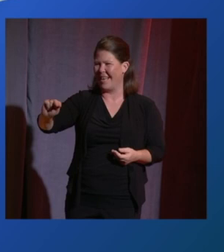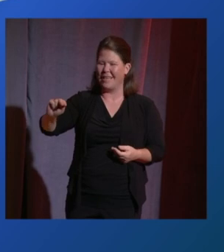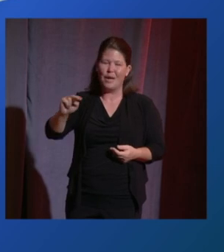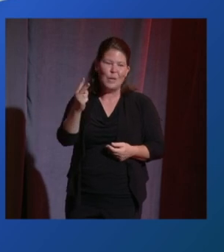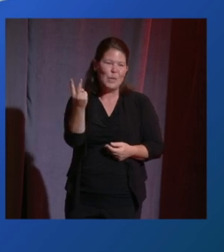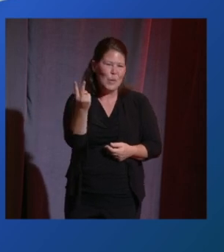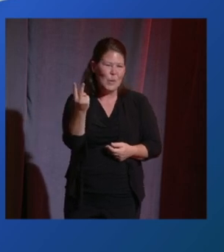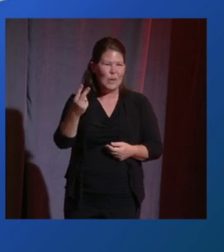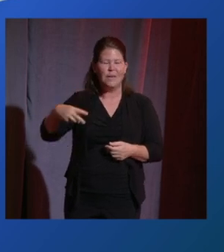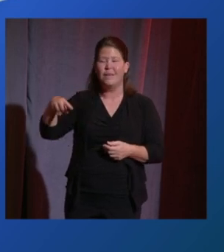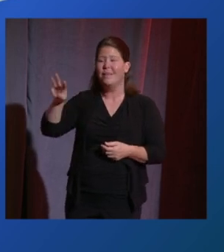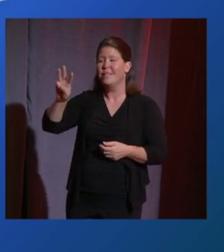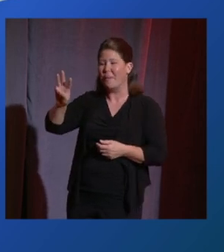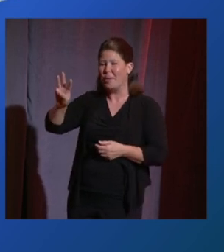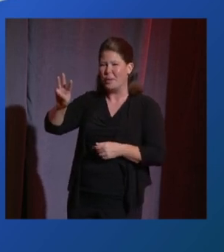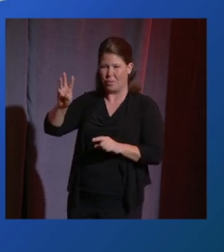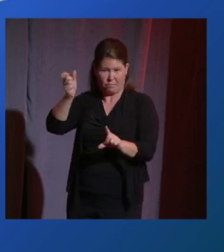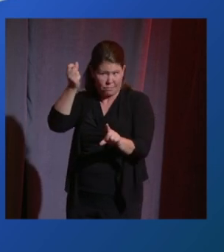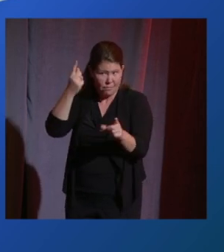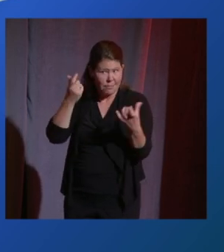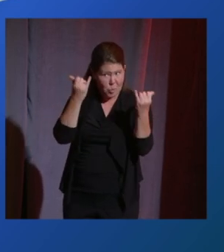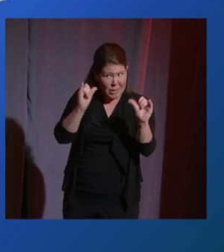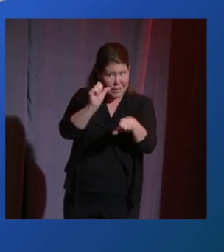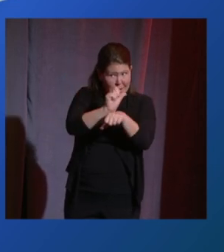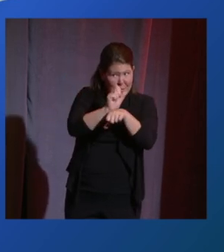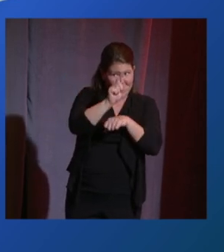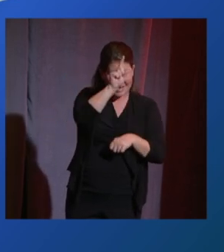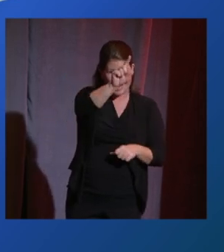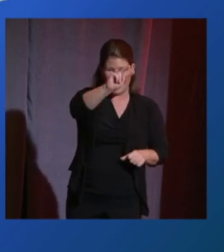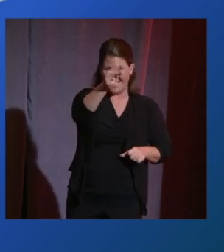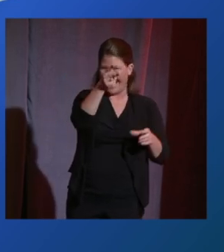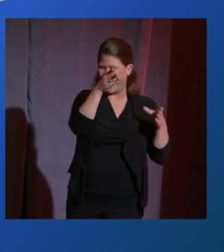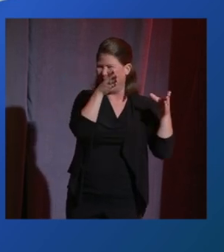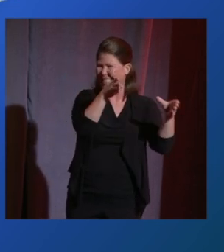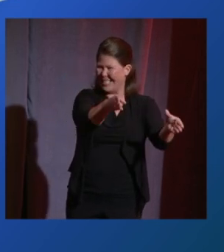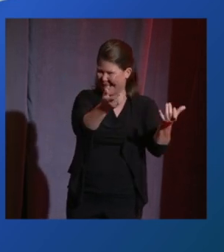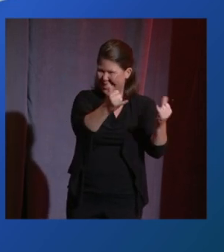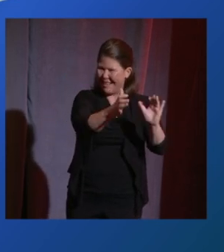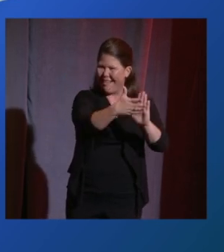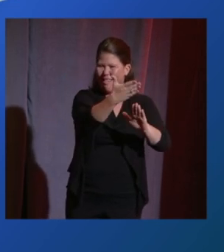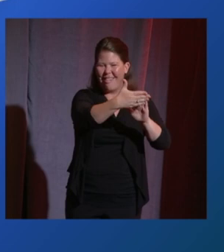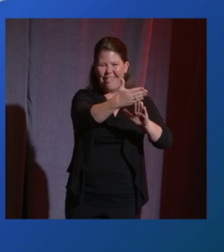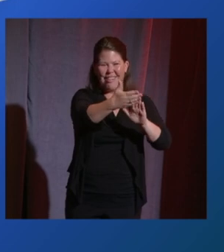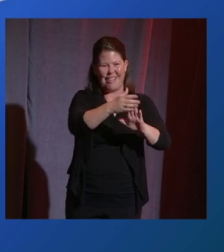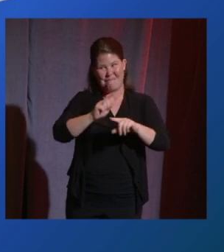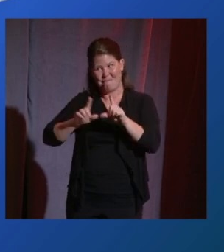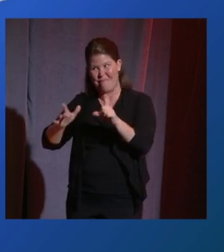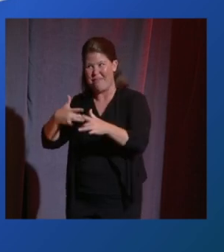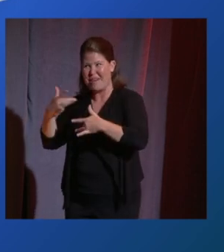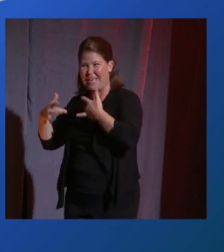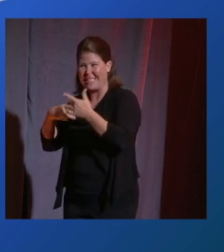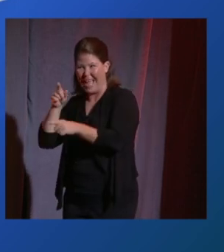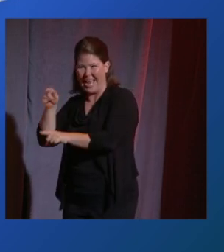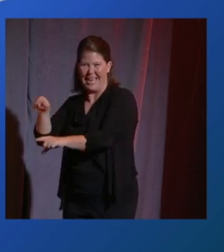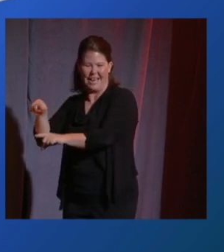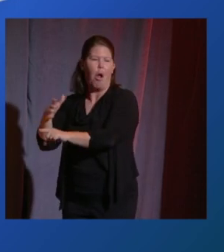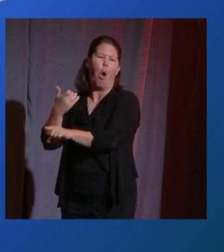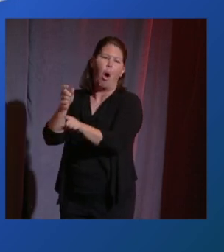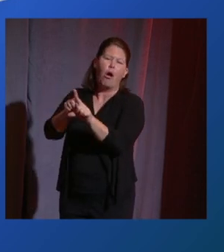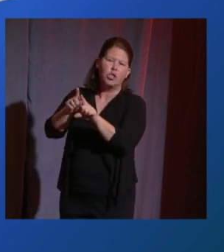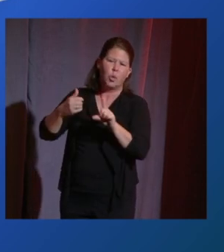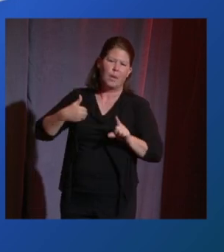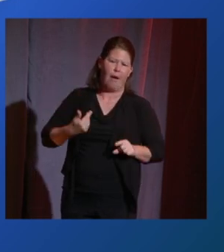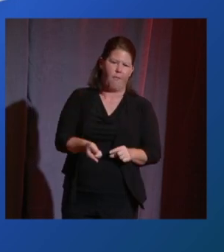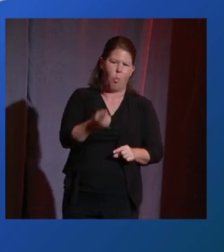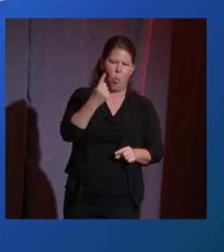operational in St Louis uh we're still down on Second Street and we have um a location at Arnold so we are taking